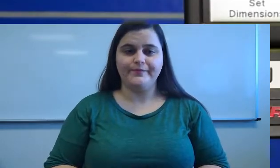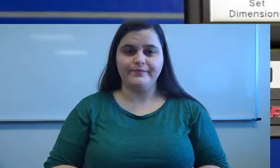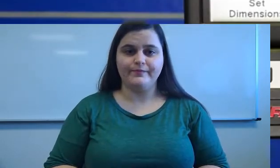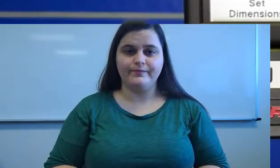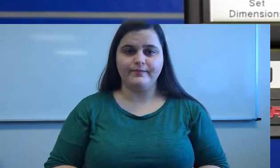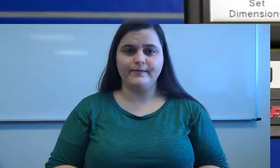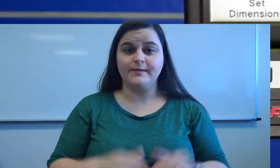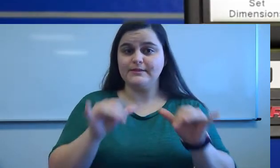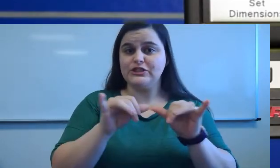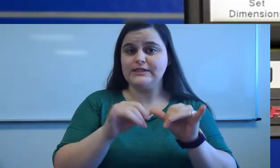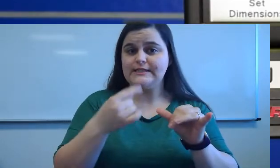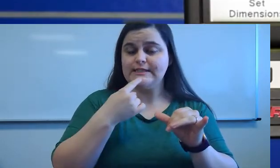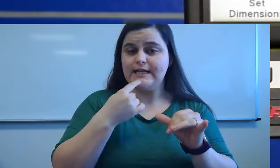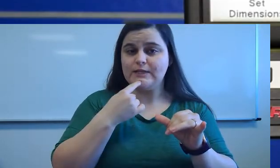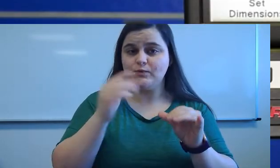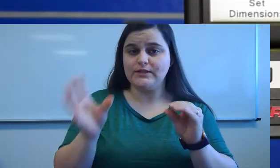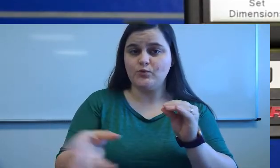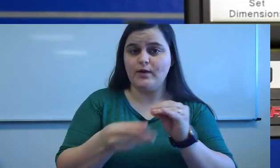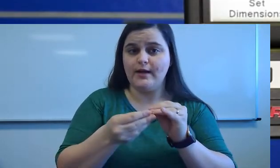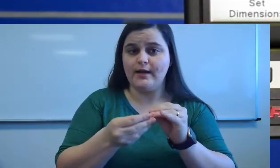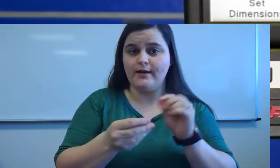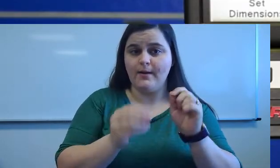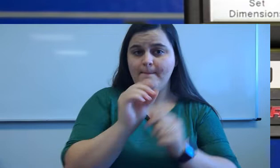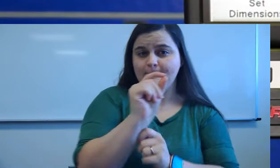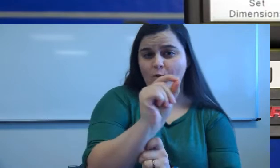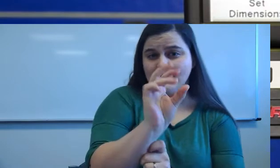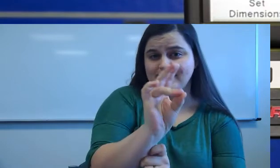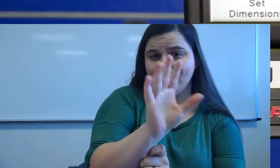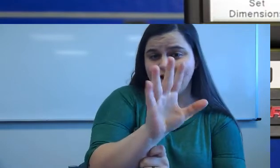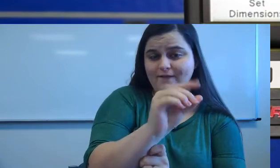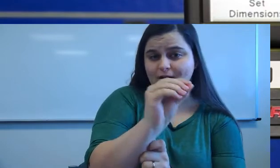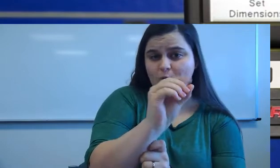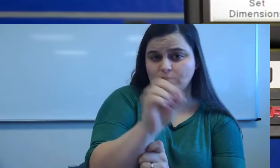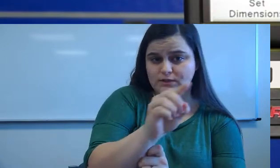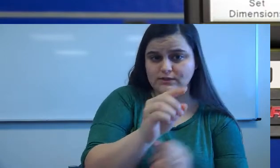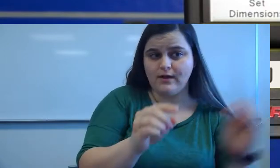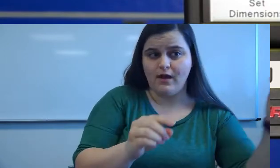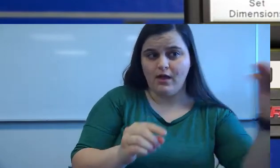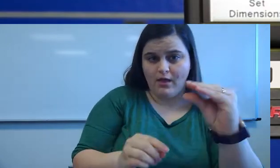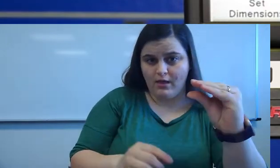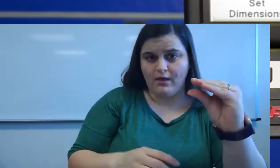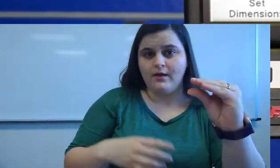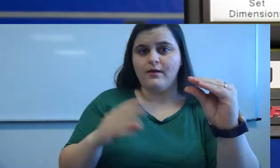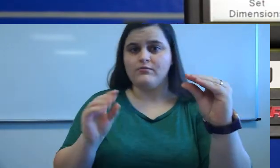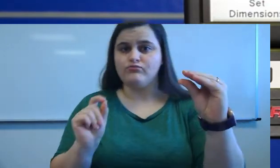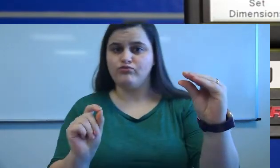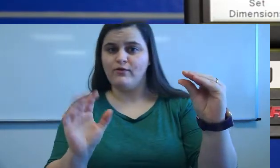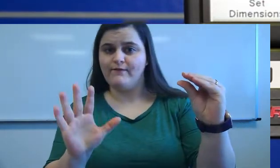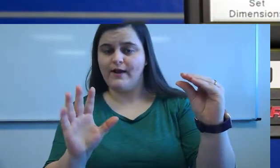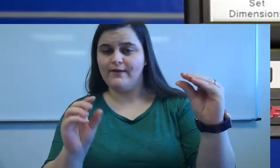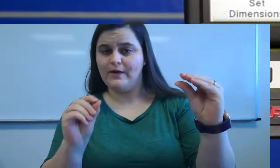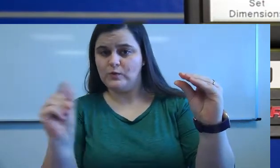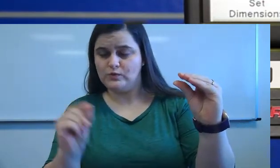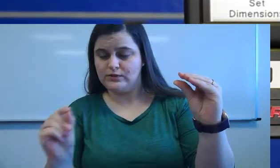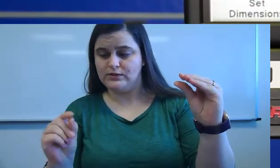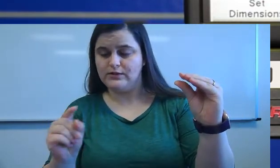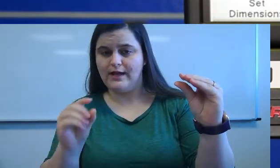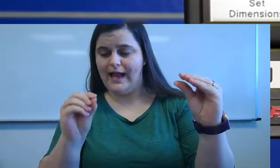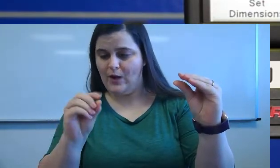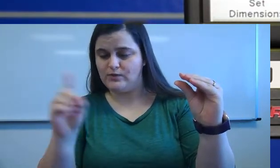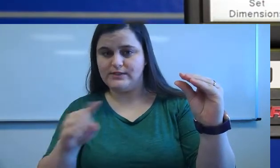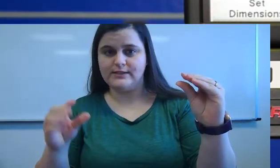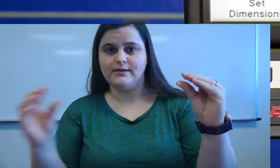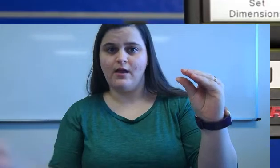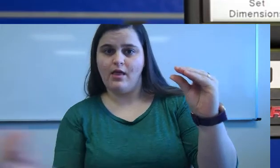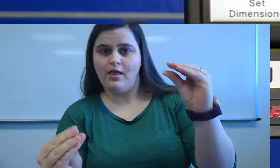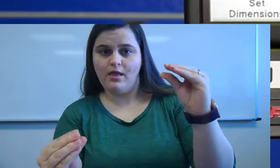The machine says that we need to add 0.75 ounces to the inside of the wheel and 0.5 ounces to the outside of the wheel. You notice